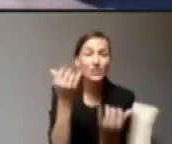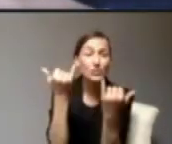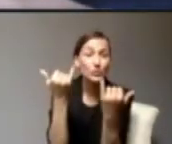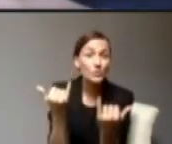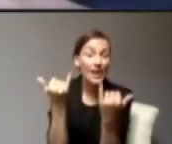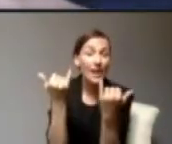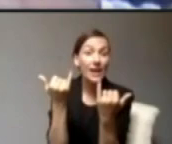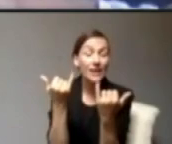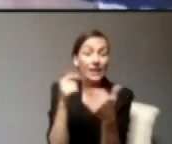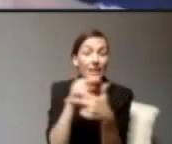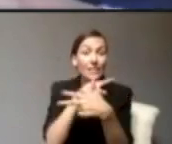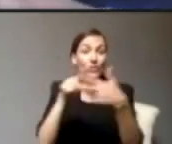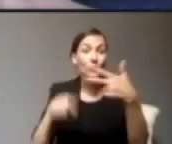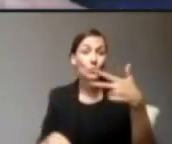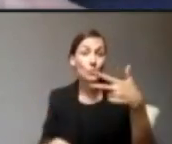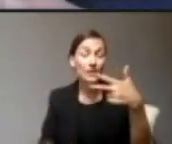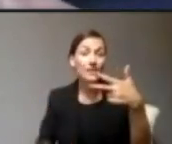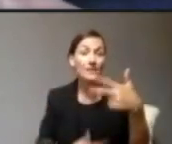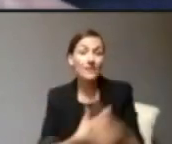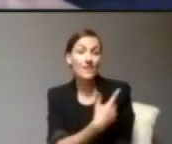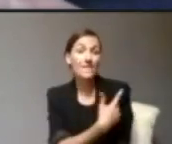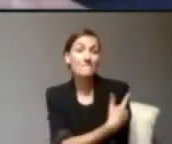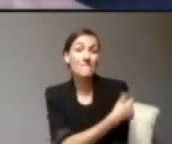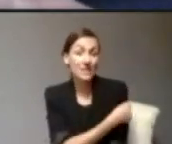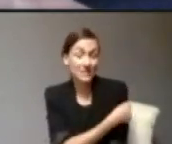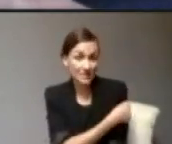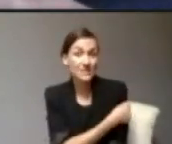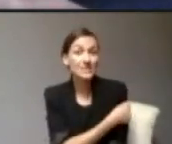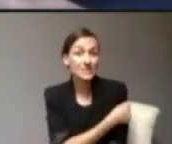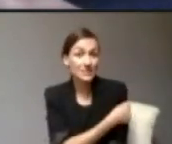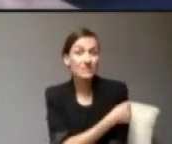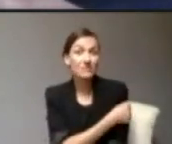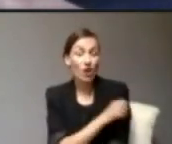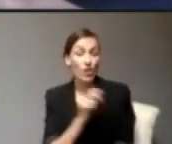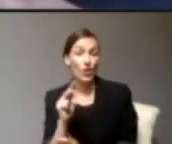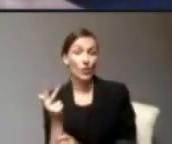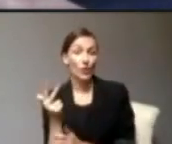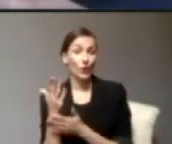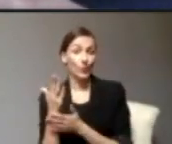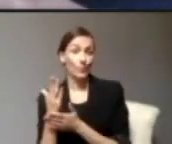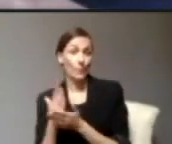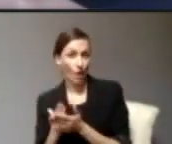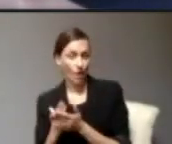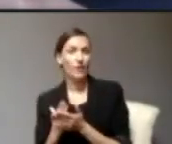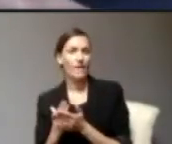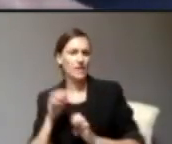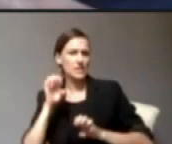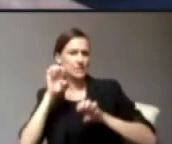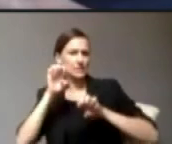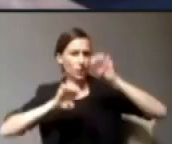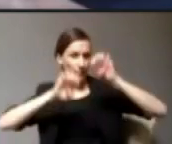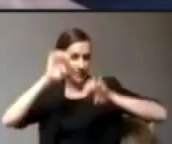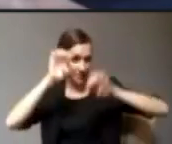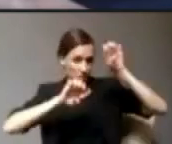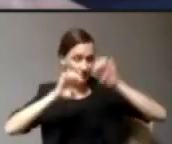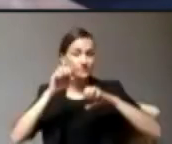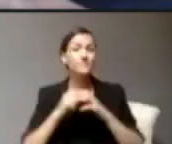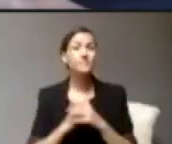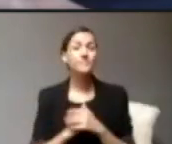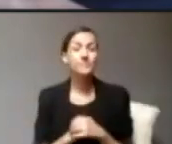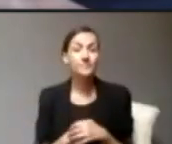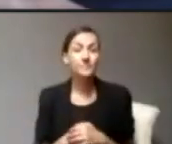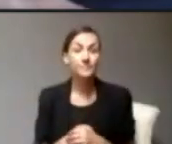There are 3 major vaccines that have reached the 3rd phase of experimentation.